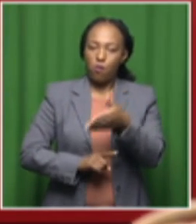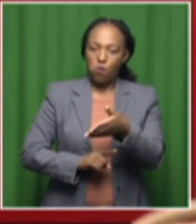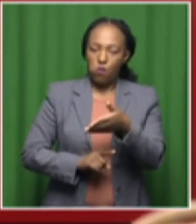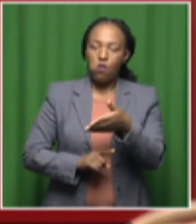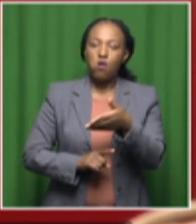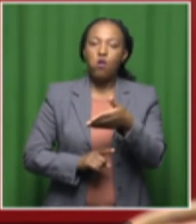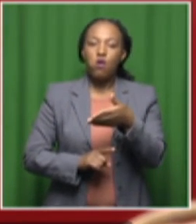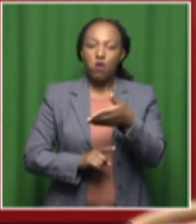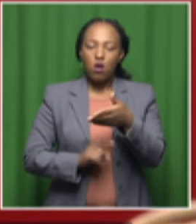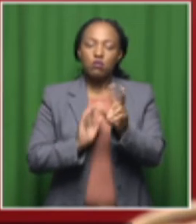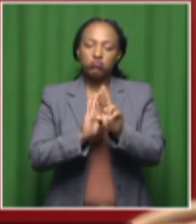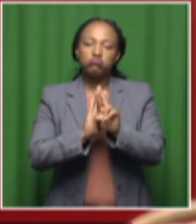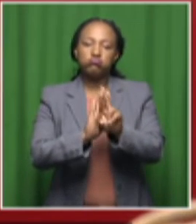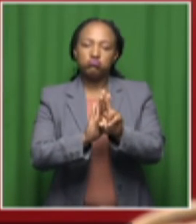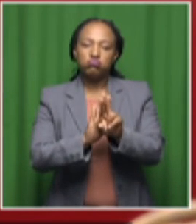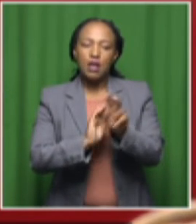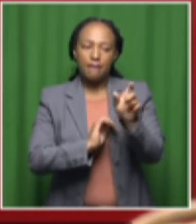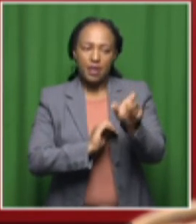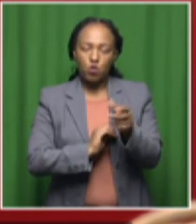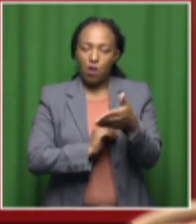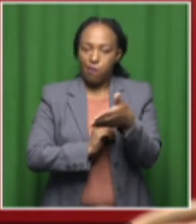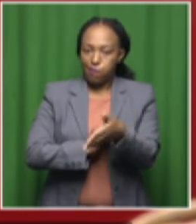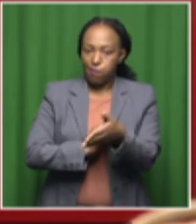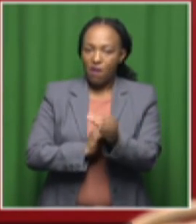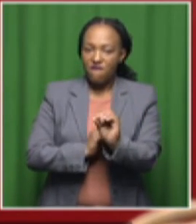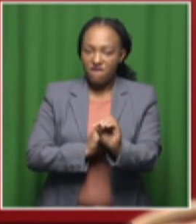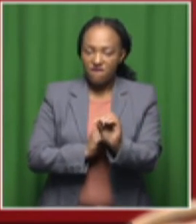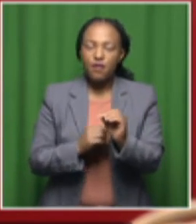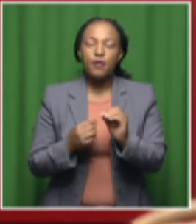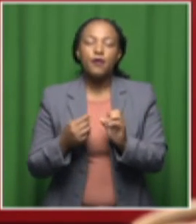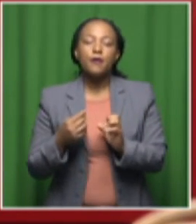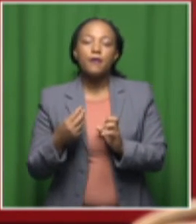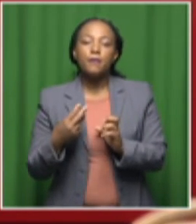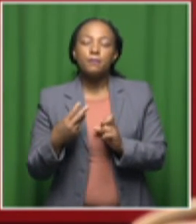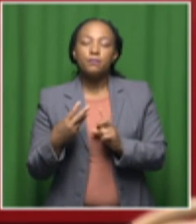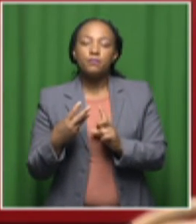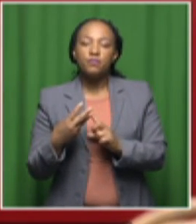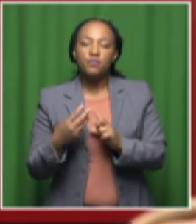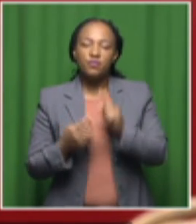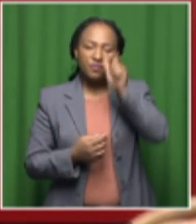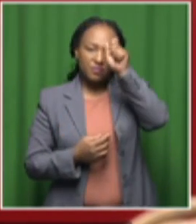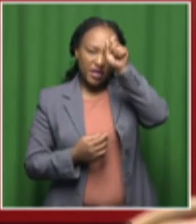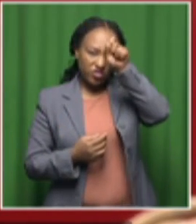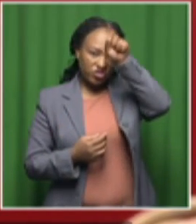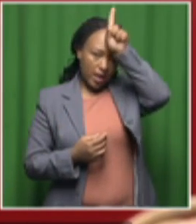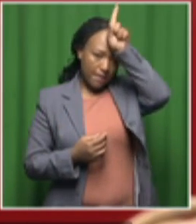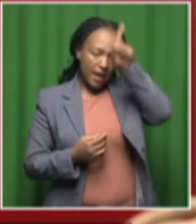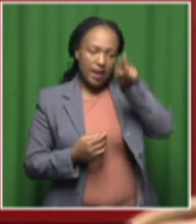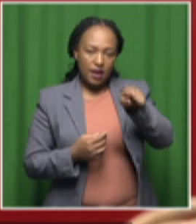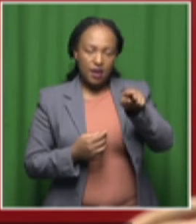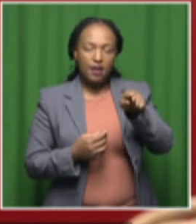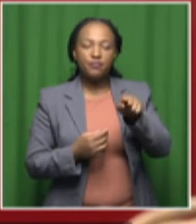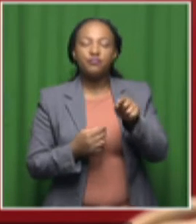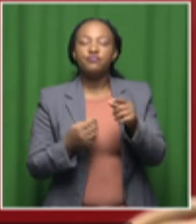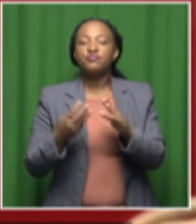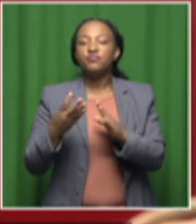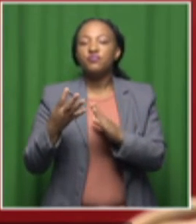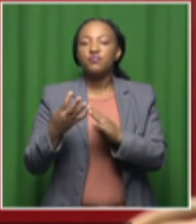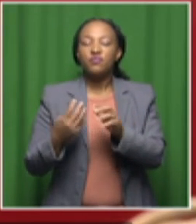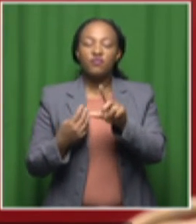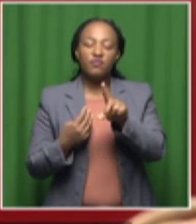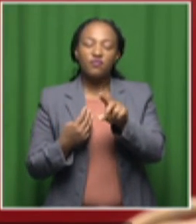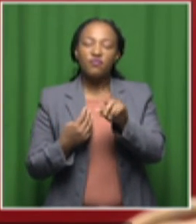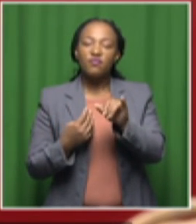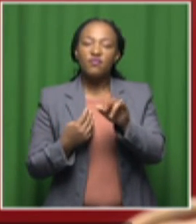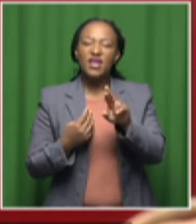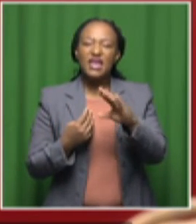office being represented here. The German DERCO